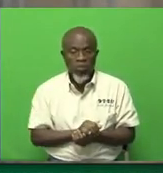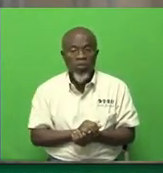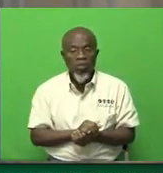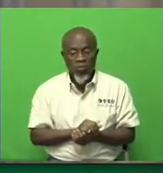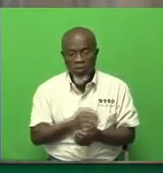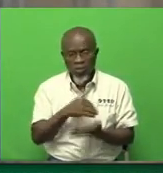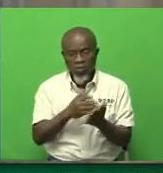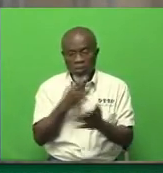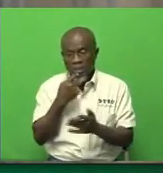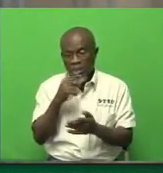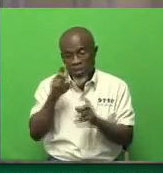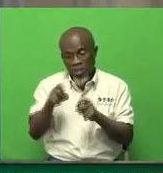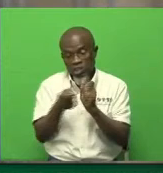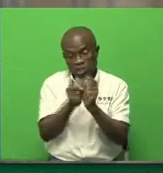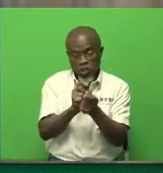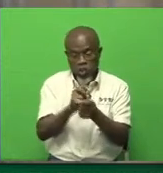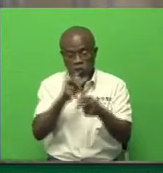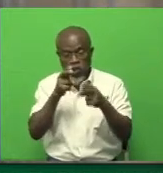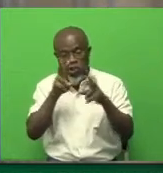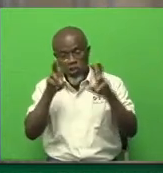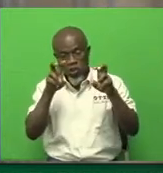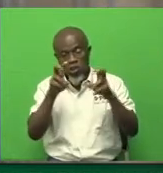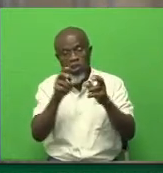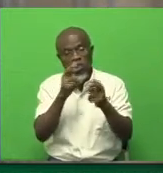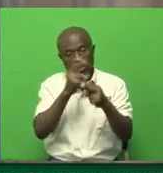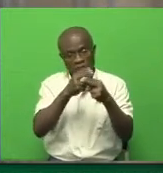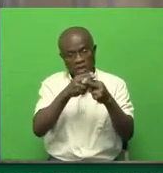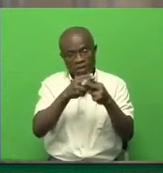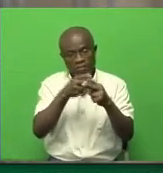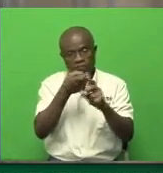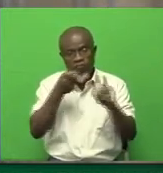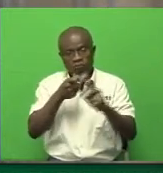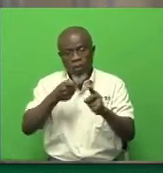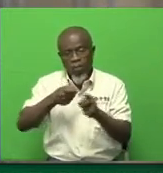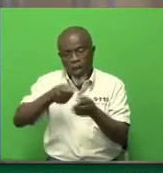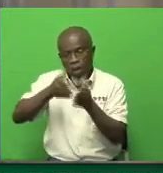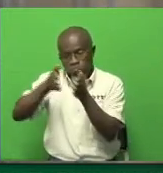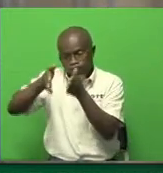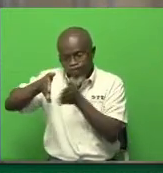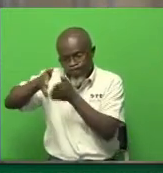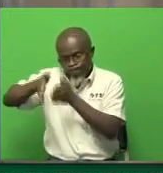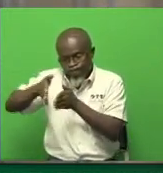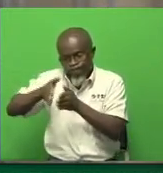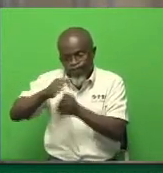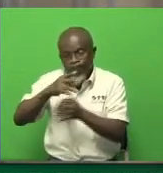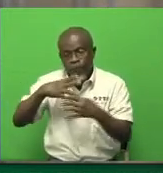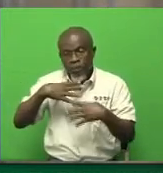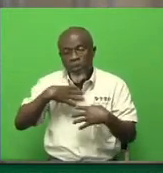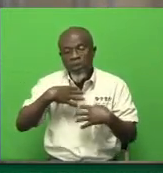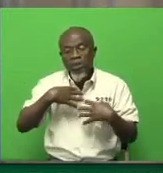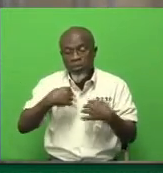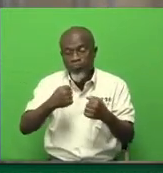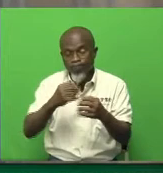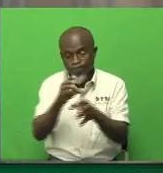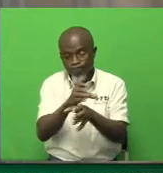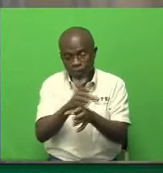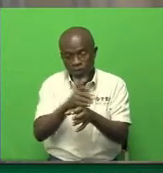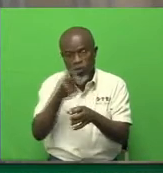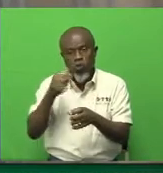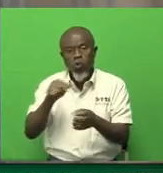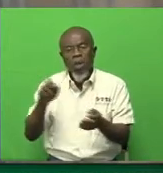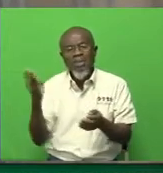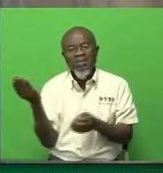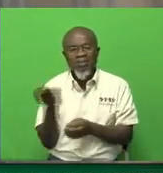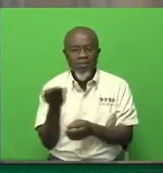system patients are dying in the overcrowded emergency departments unable to have a ward bed even